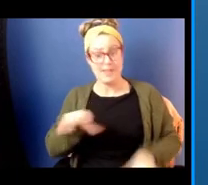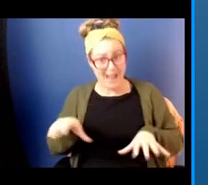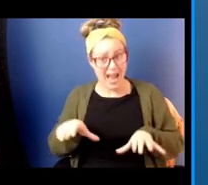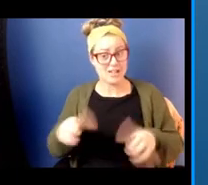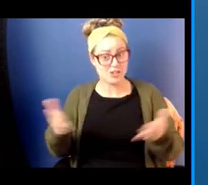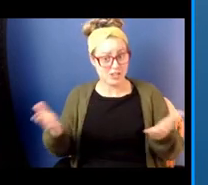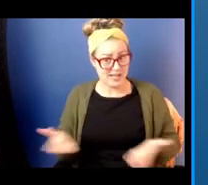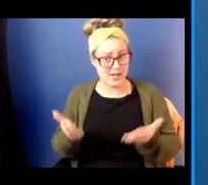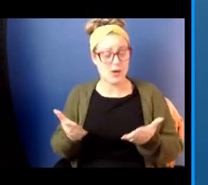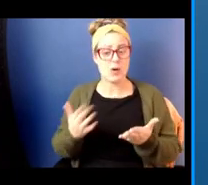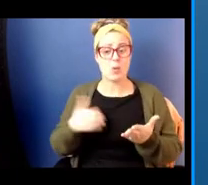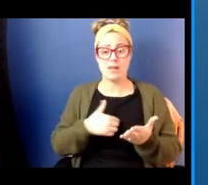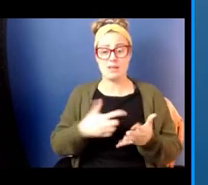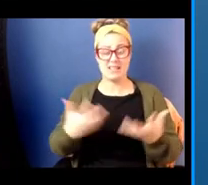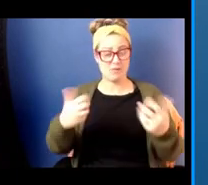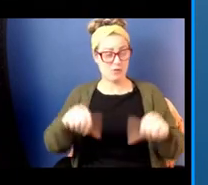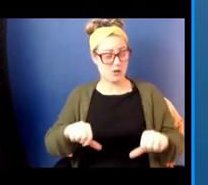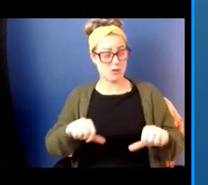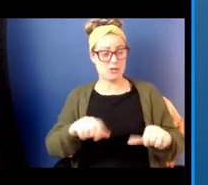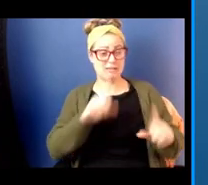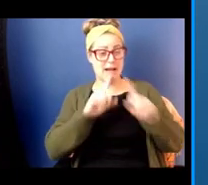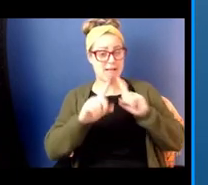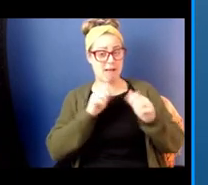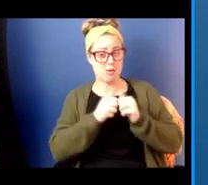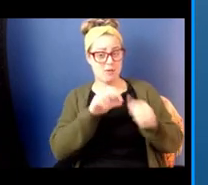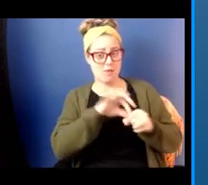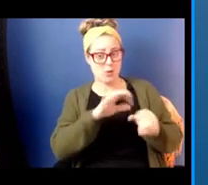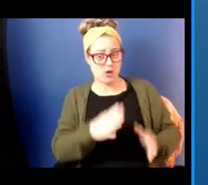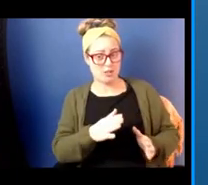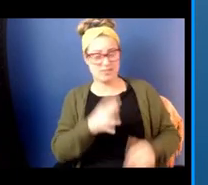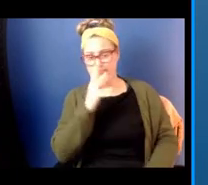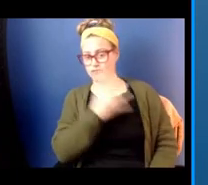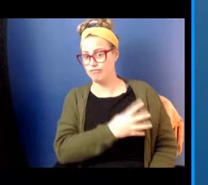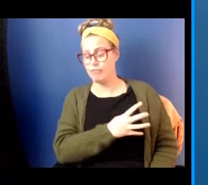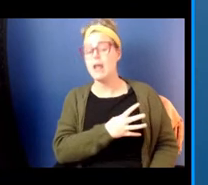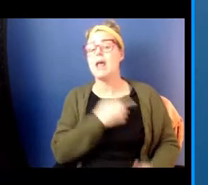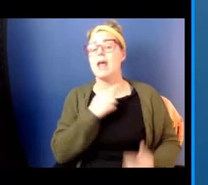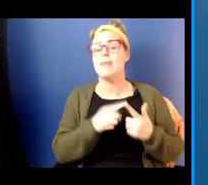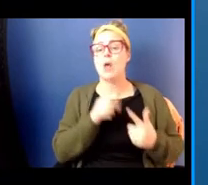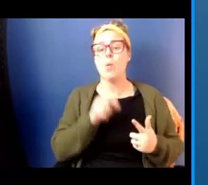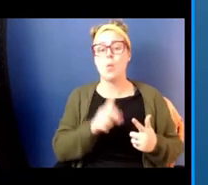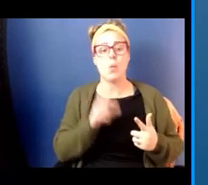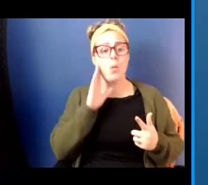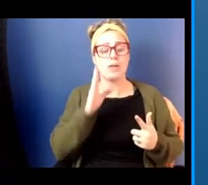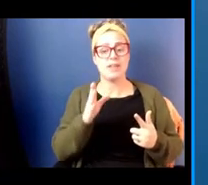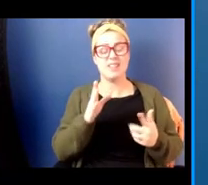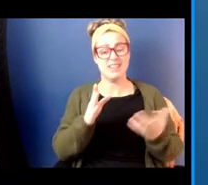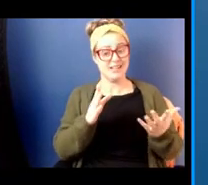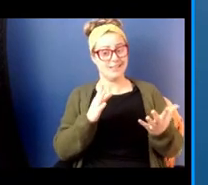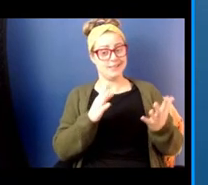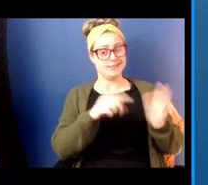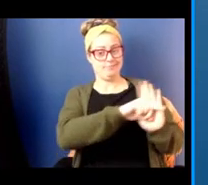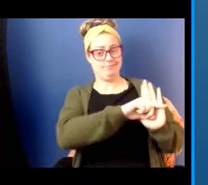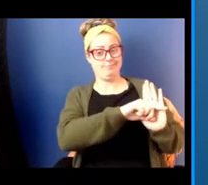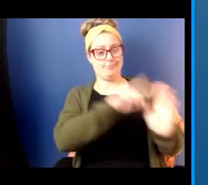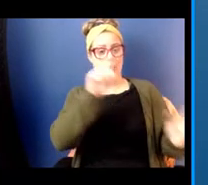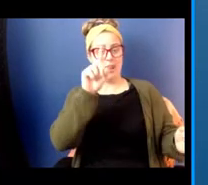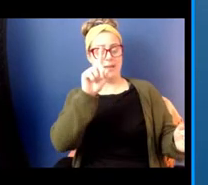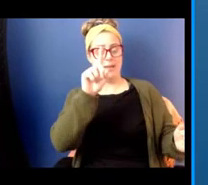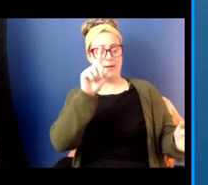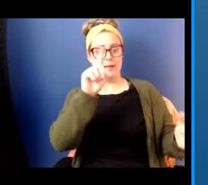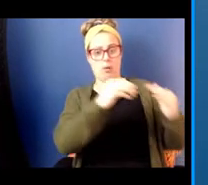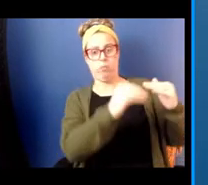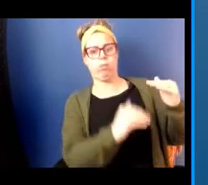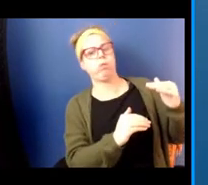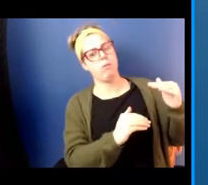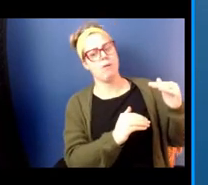dialogue with voters and will exacerbate electoral difficulties in Iowa we are creating a self-fulfilling